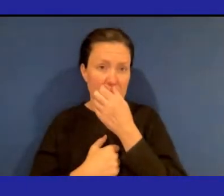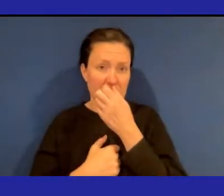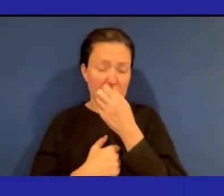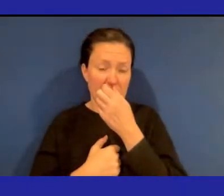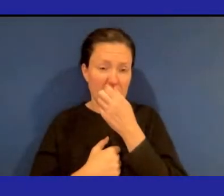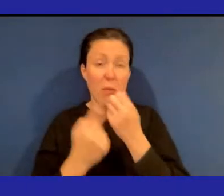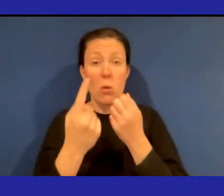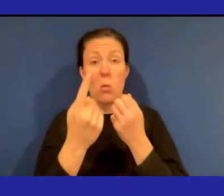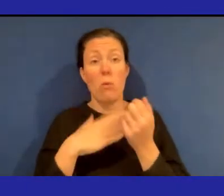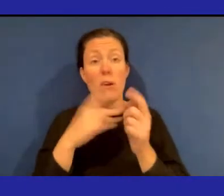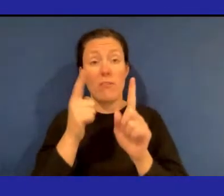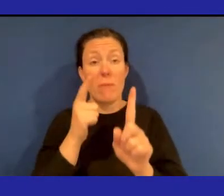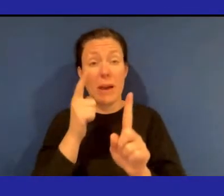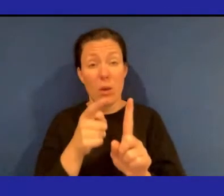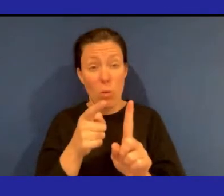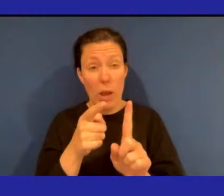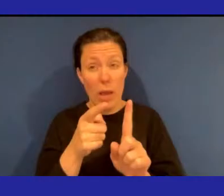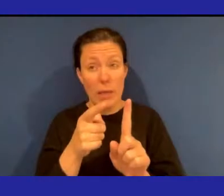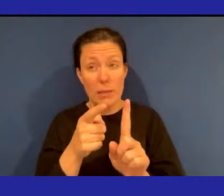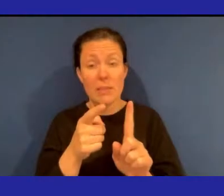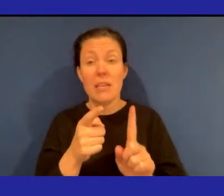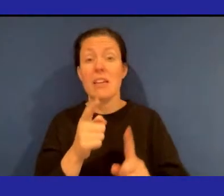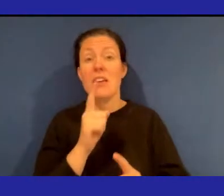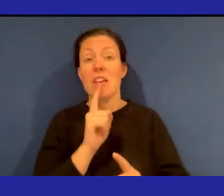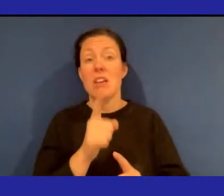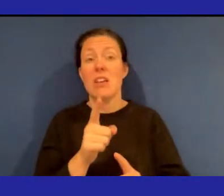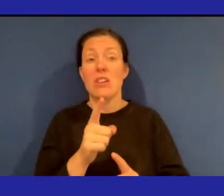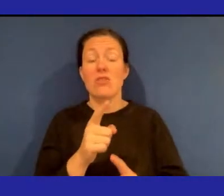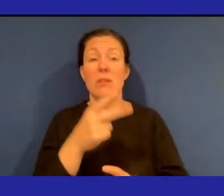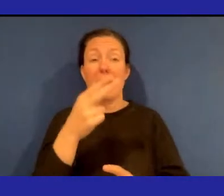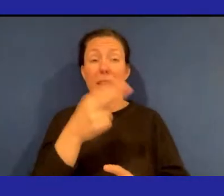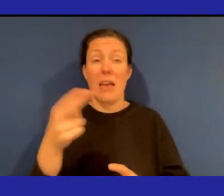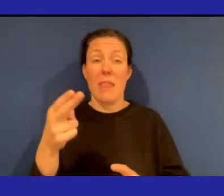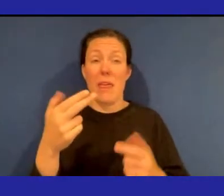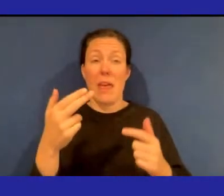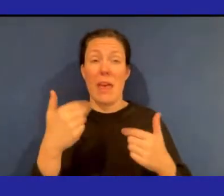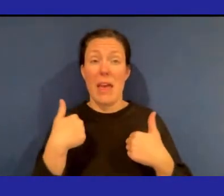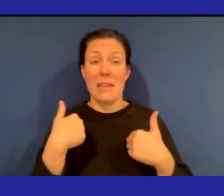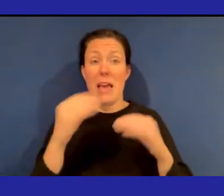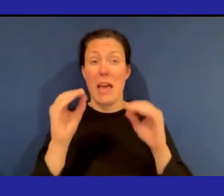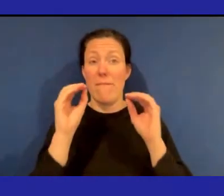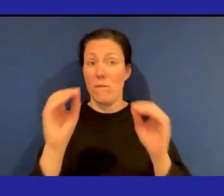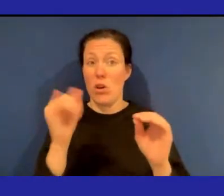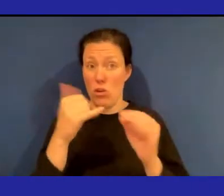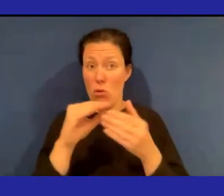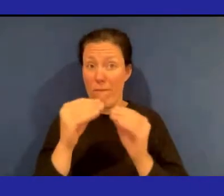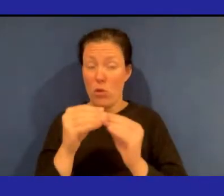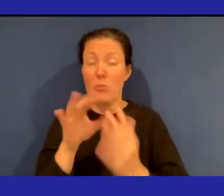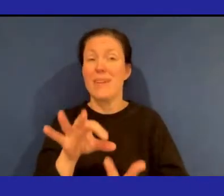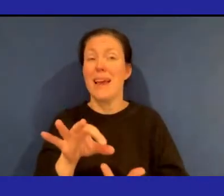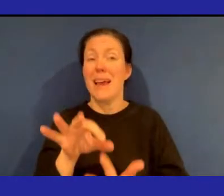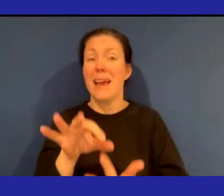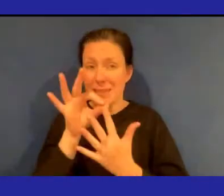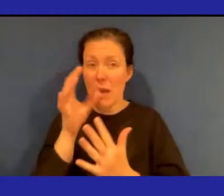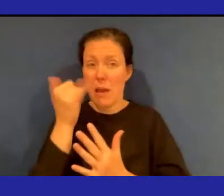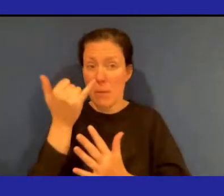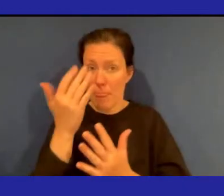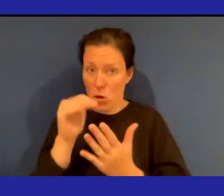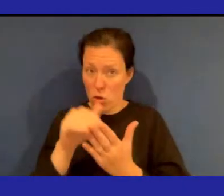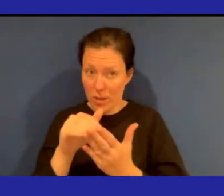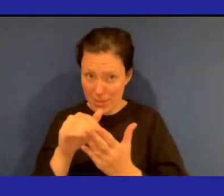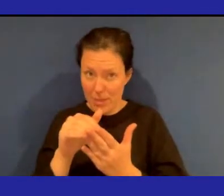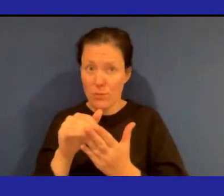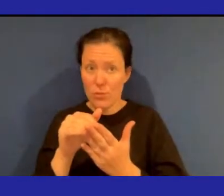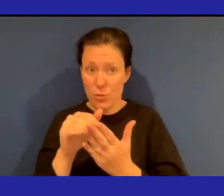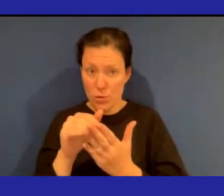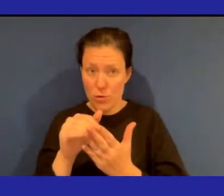for there to be no phone numbers in health and hospital other than the call center. Because that's the only way I